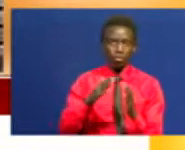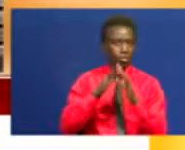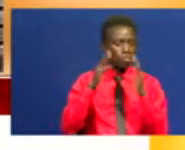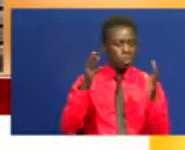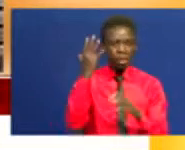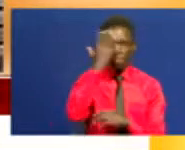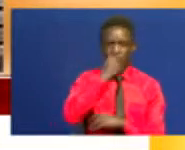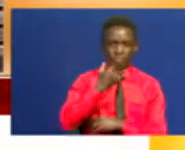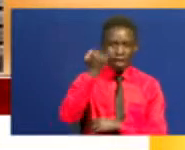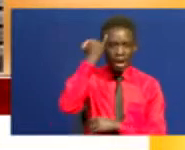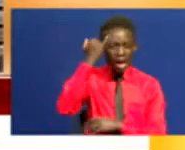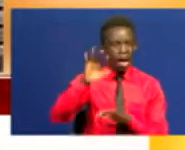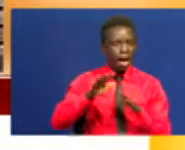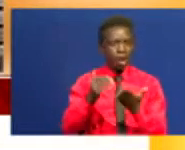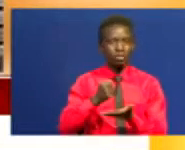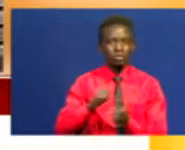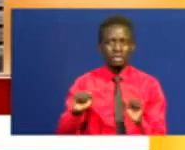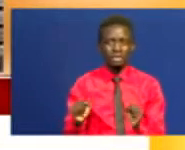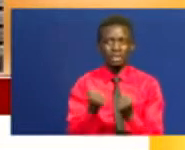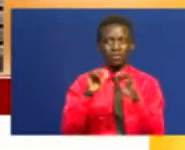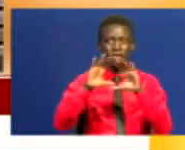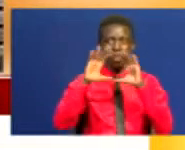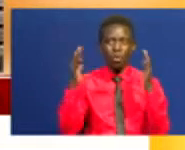of saving the world and also